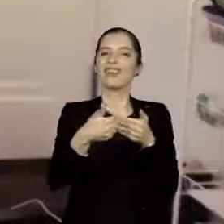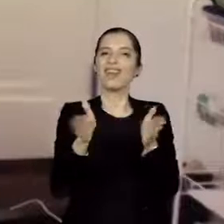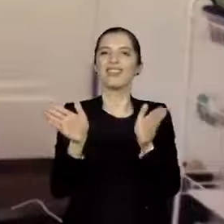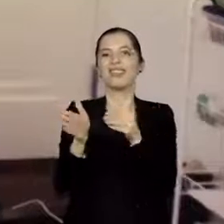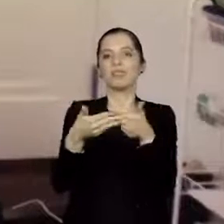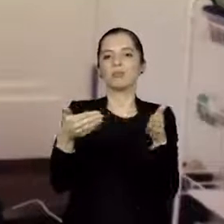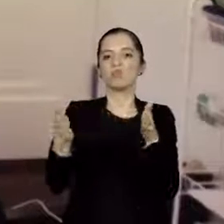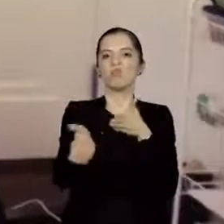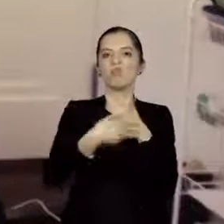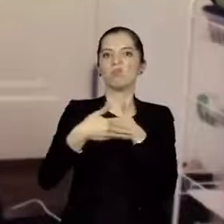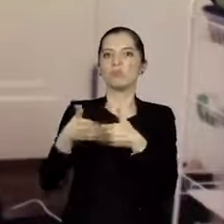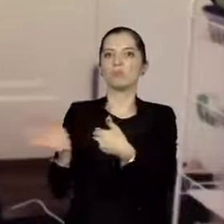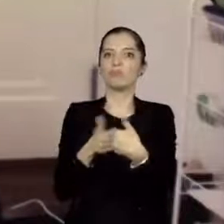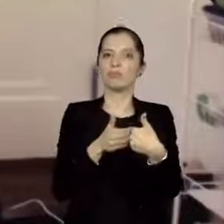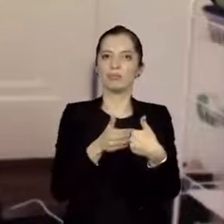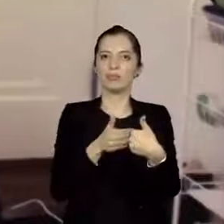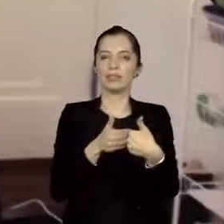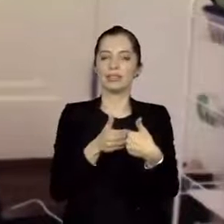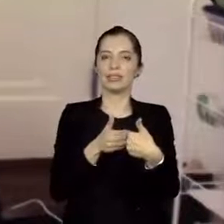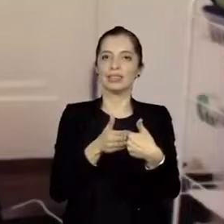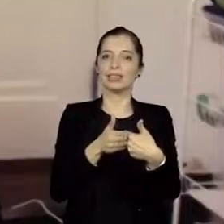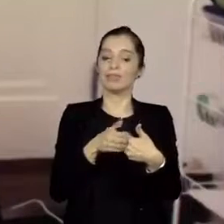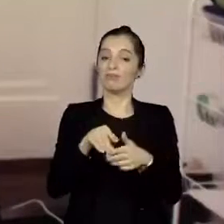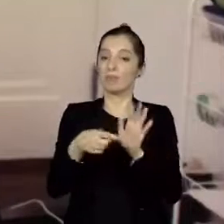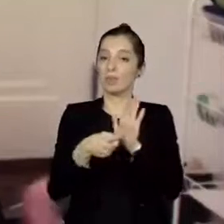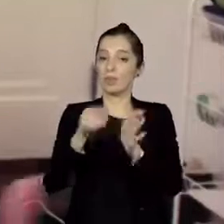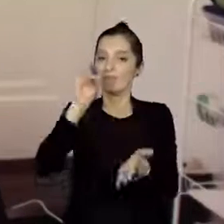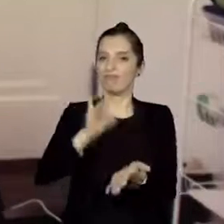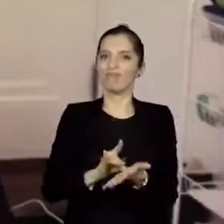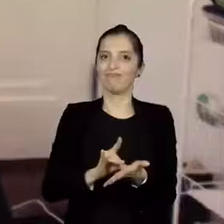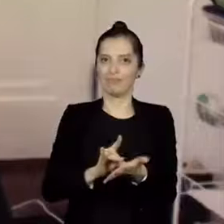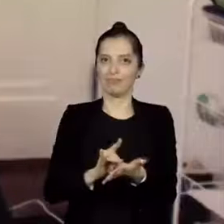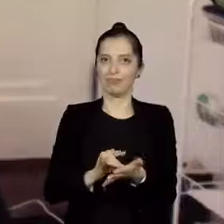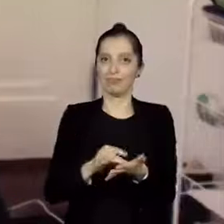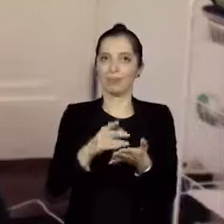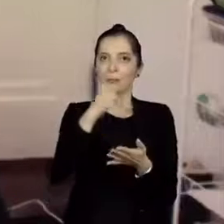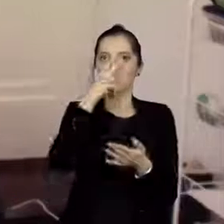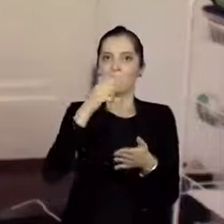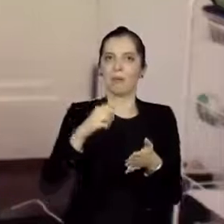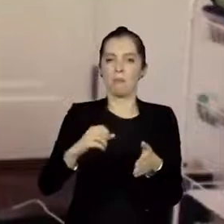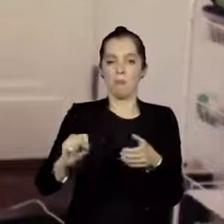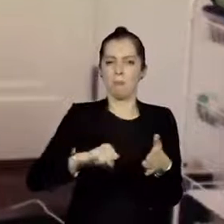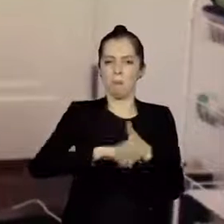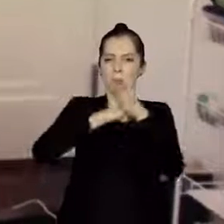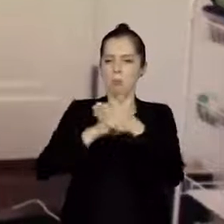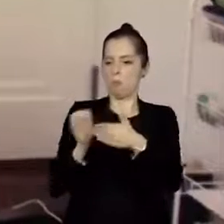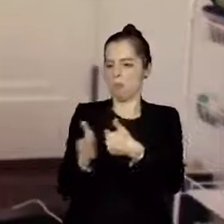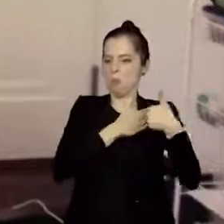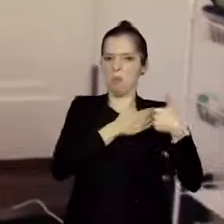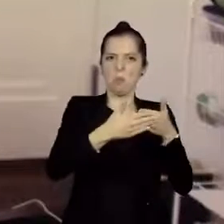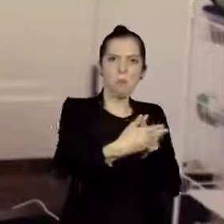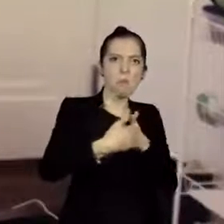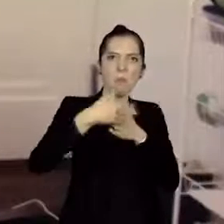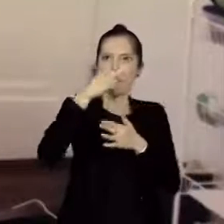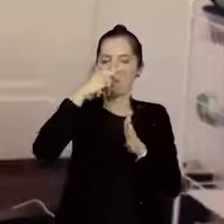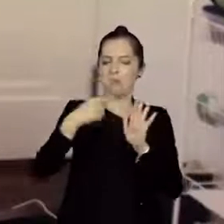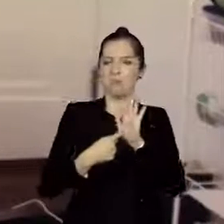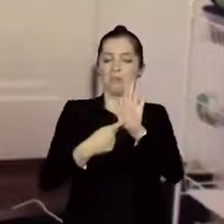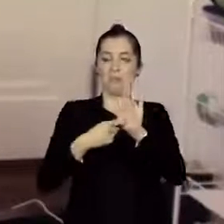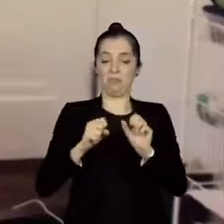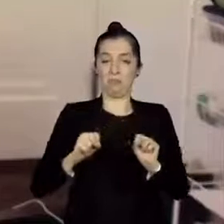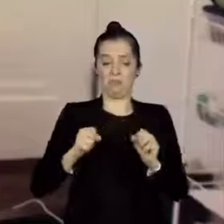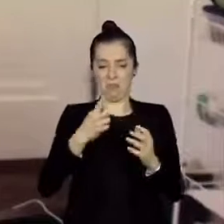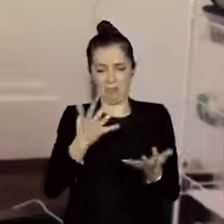to be changed and was going to become a real border, and all those forces of integration were going to be